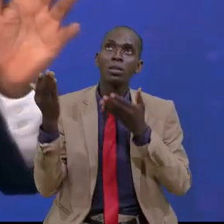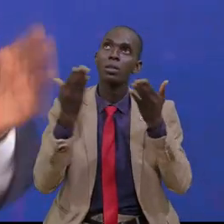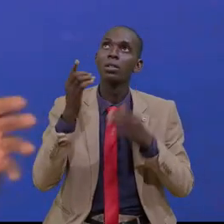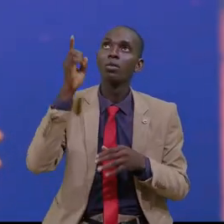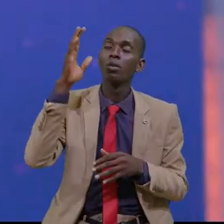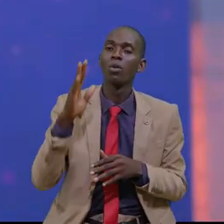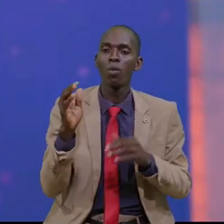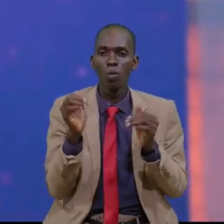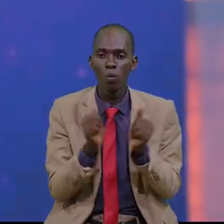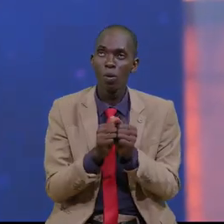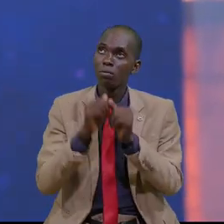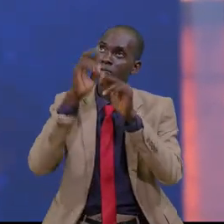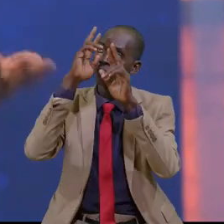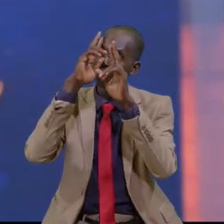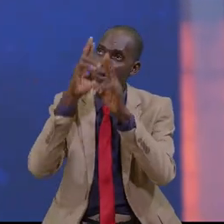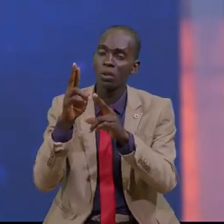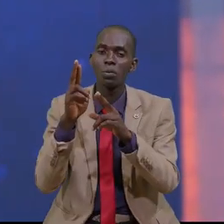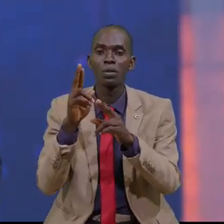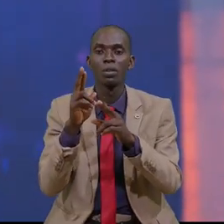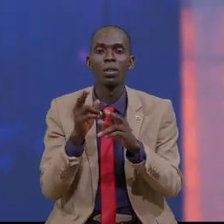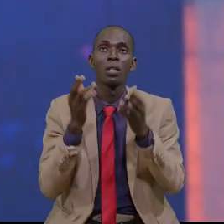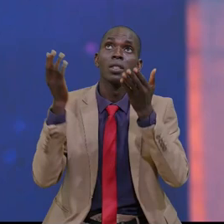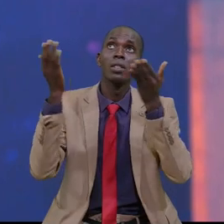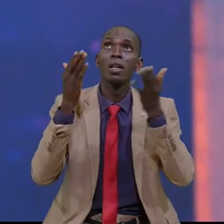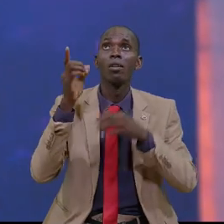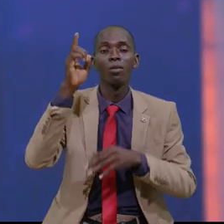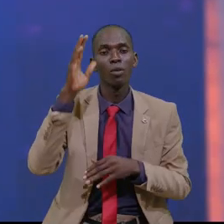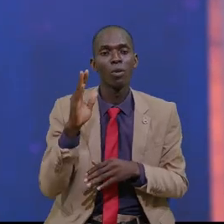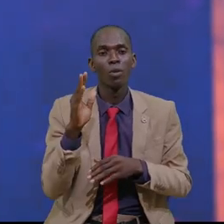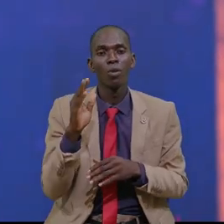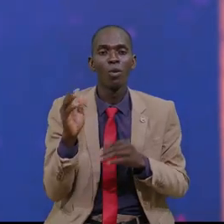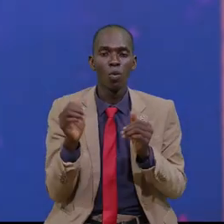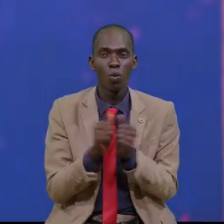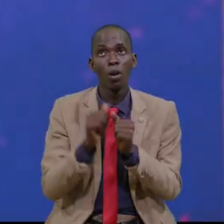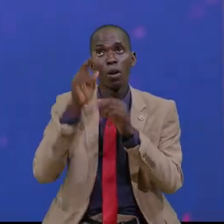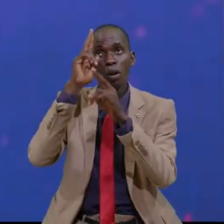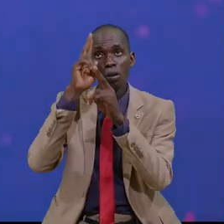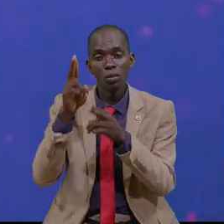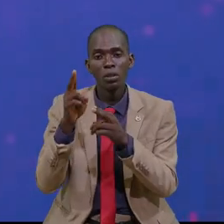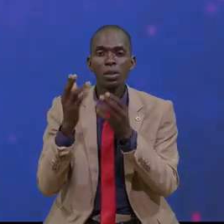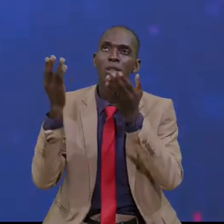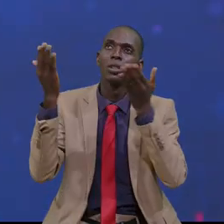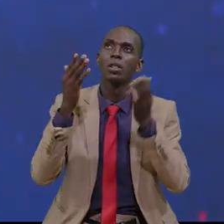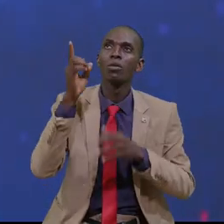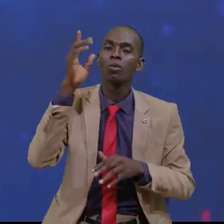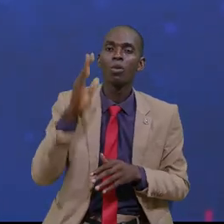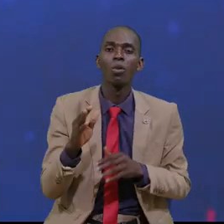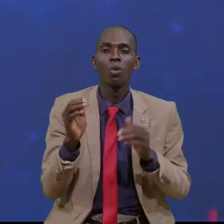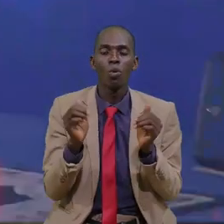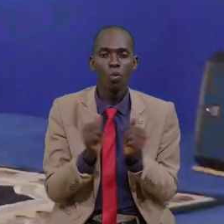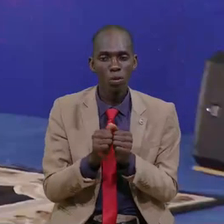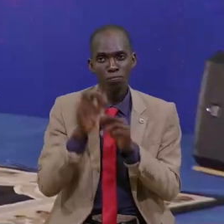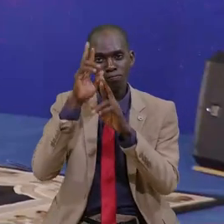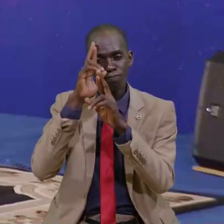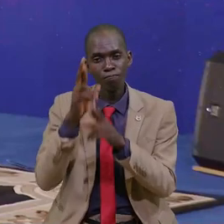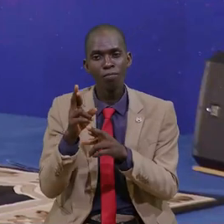with reverence. Serve God with honor. Serve God with respect.